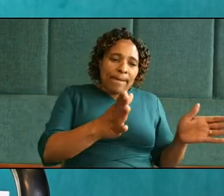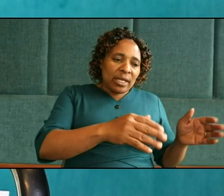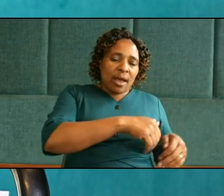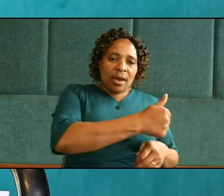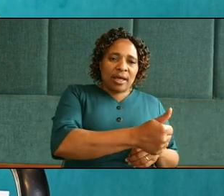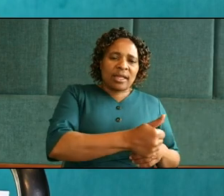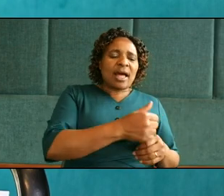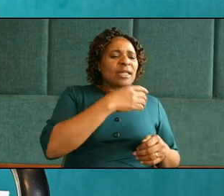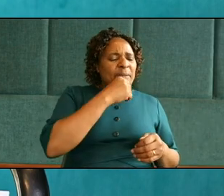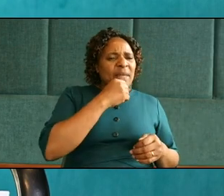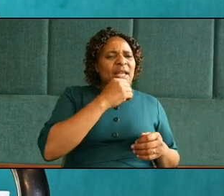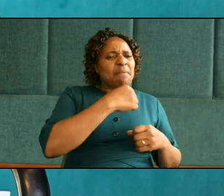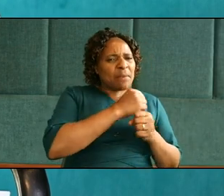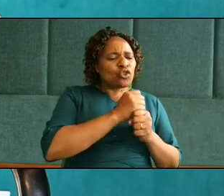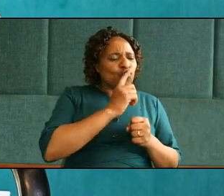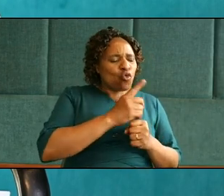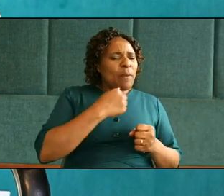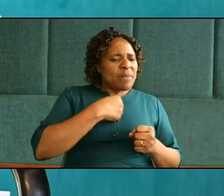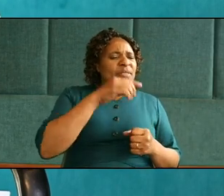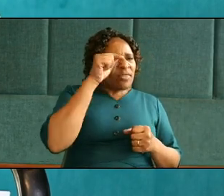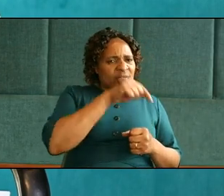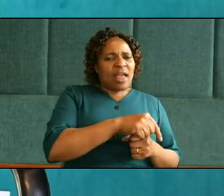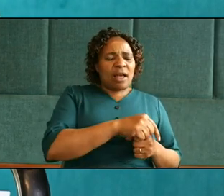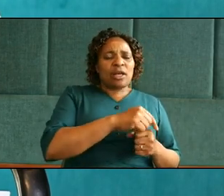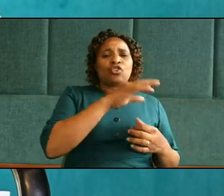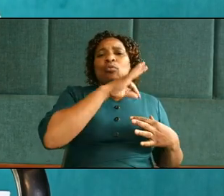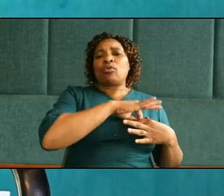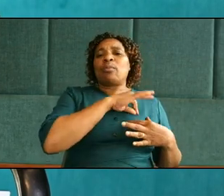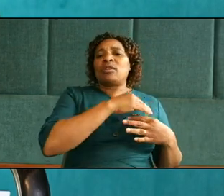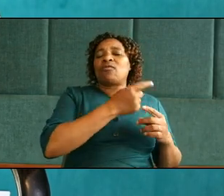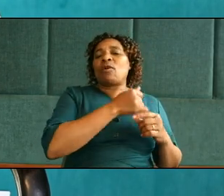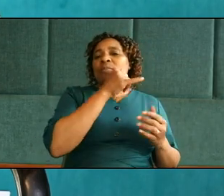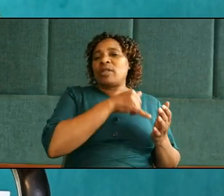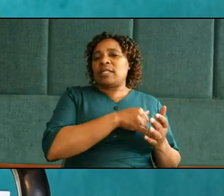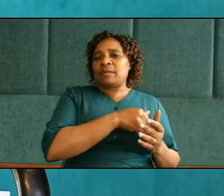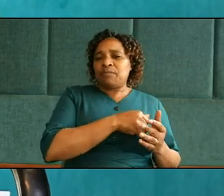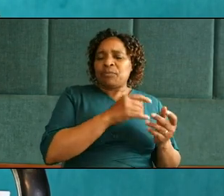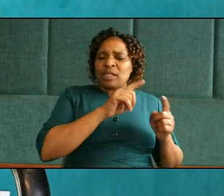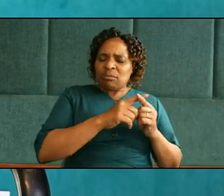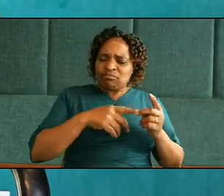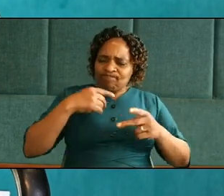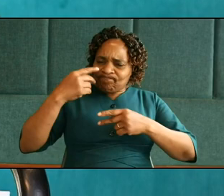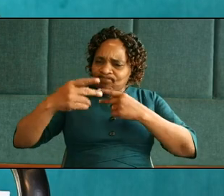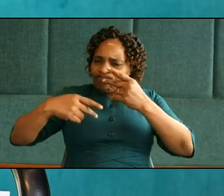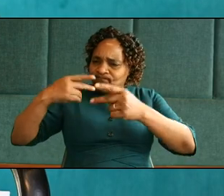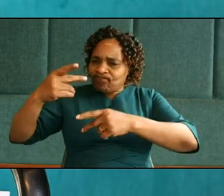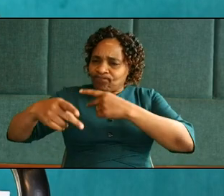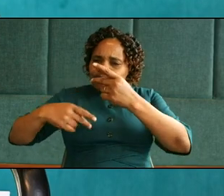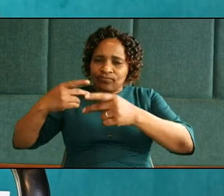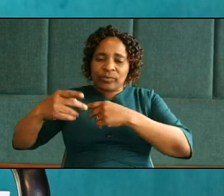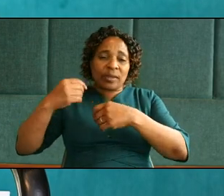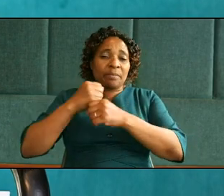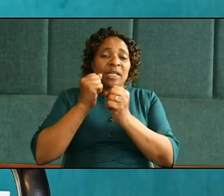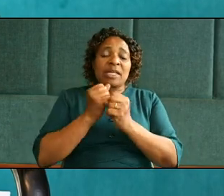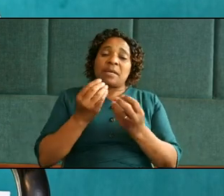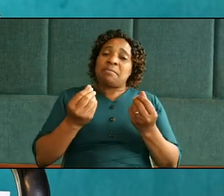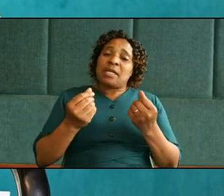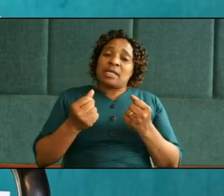made sure that he's there and he will profit from it. However, as that proceeded on and he went on making money,